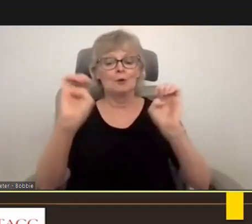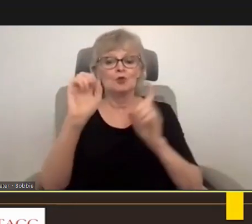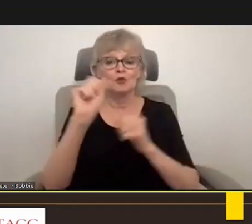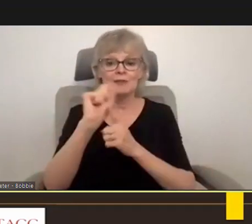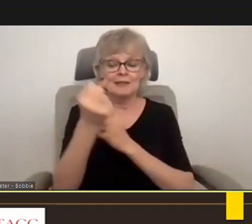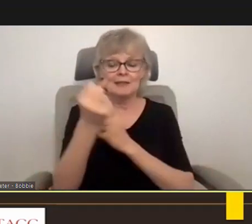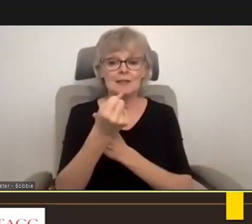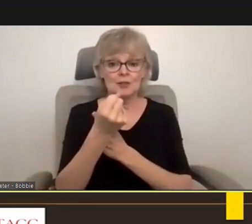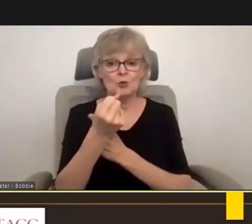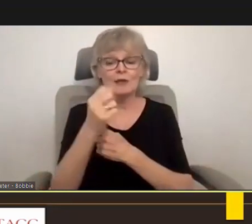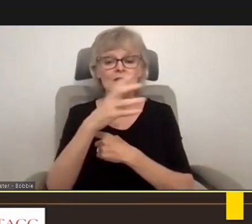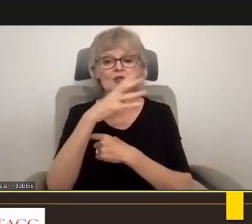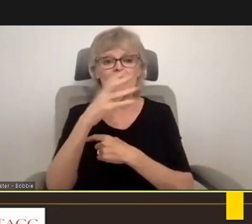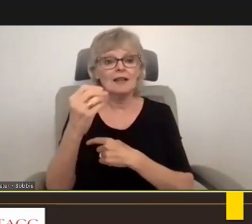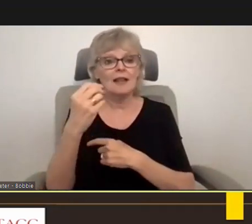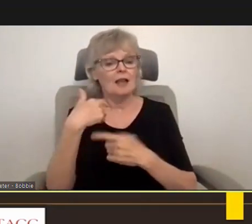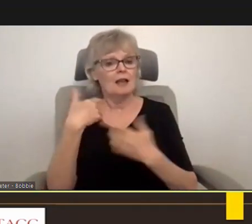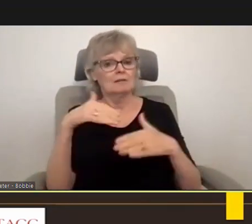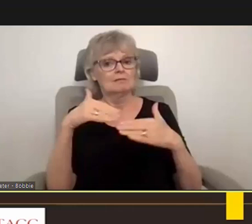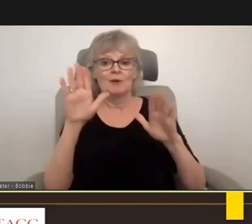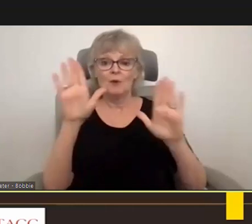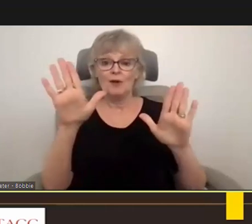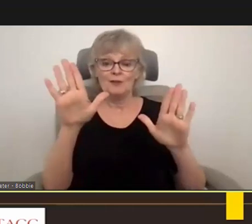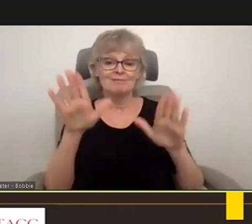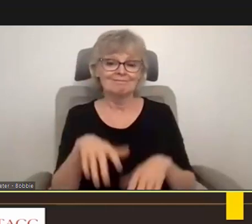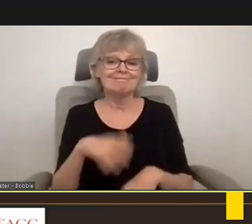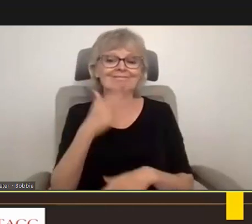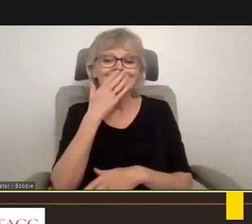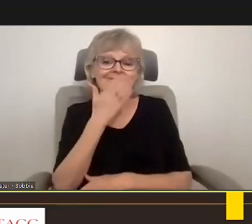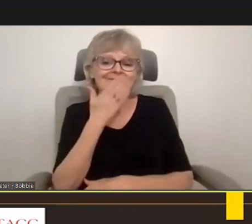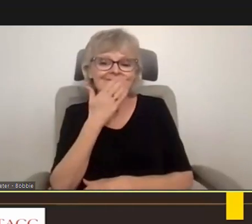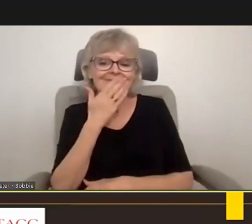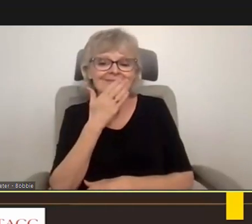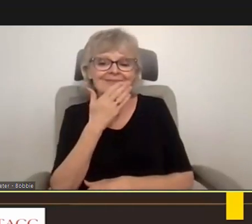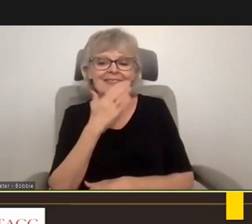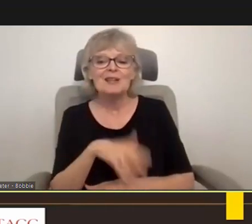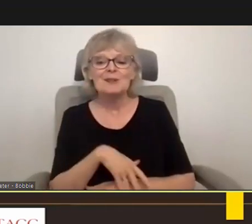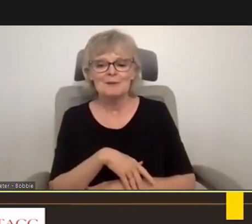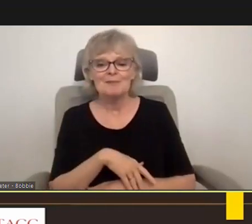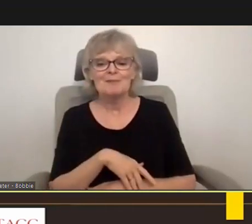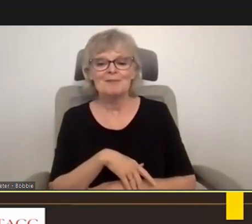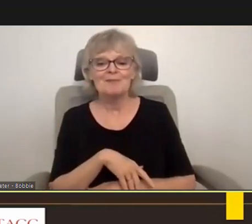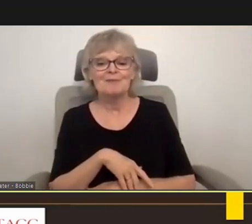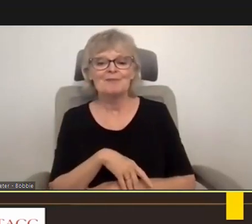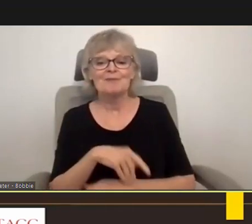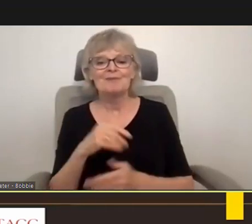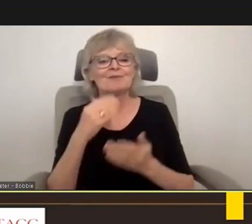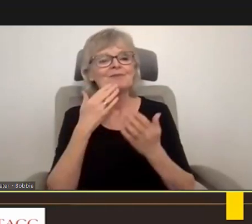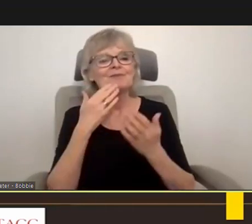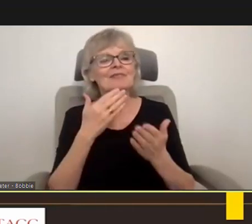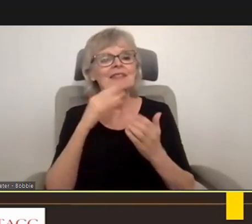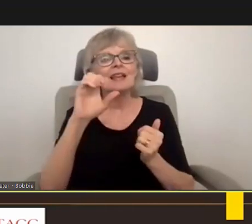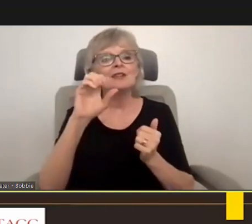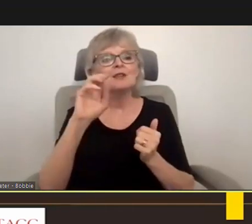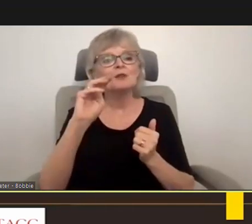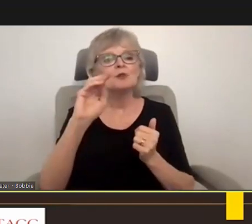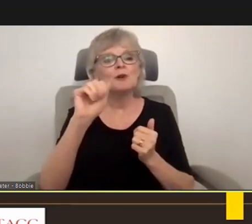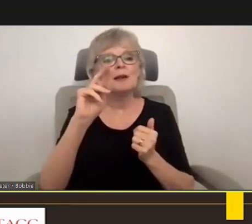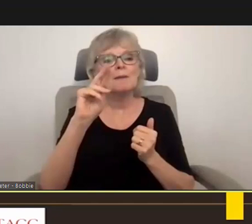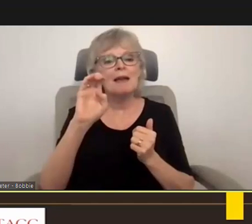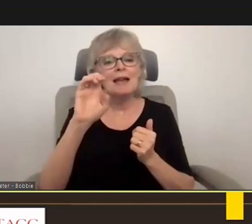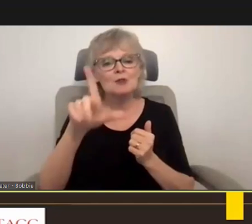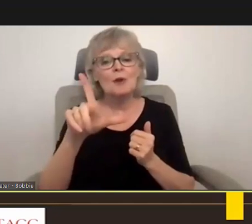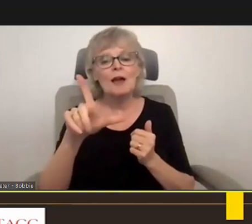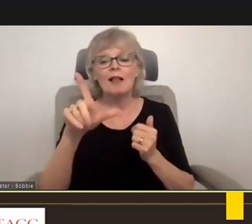just to have such an awareness is wonderful. And thank you, please tell Marcelo, thank you to her and to Emmanuel for all the